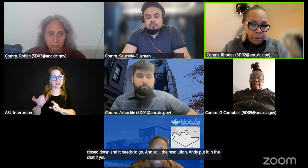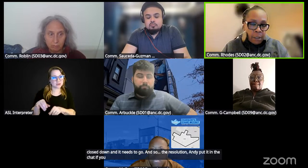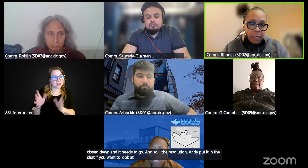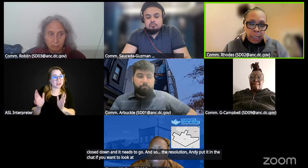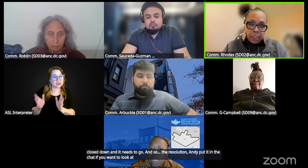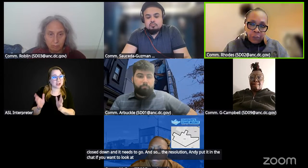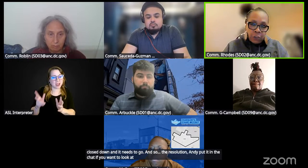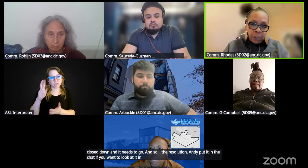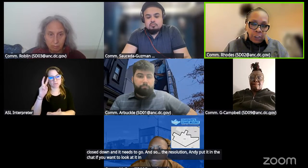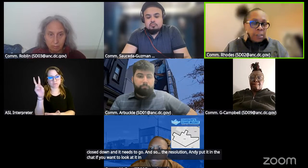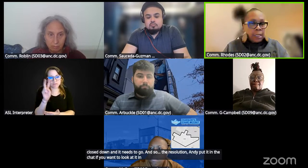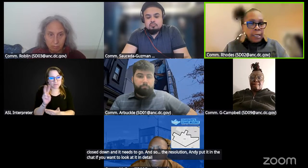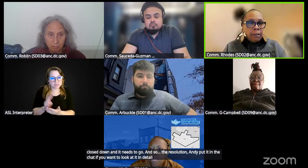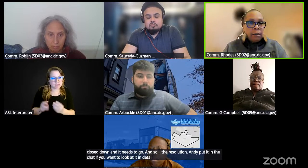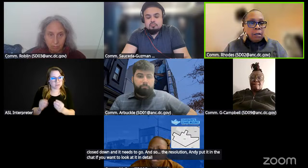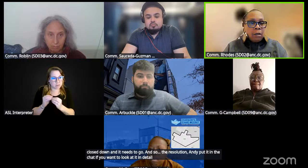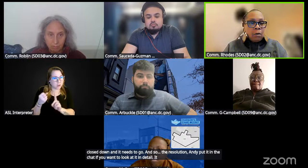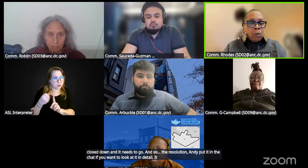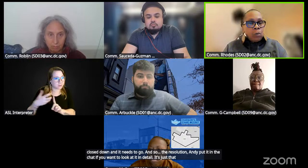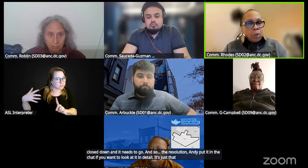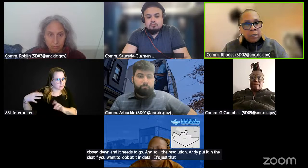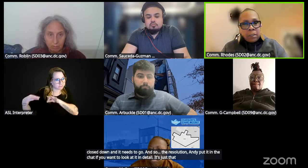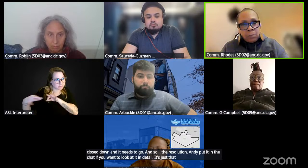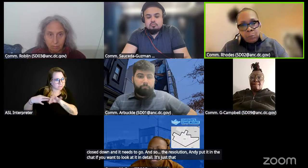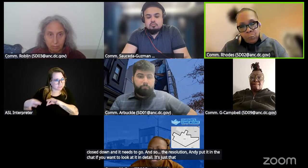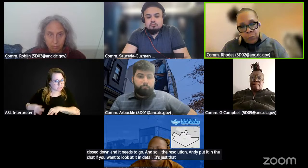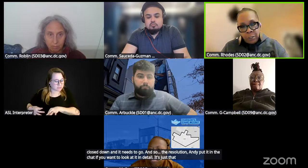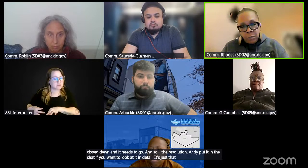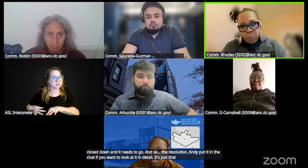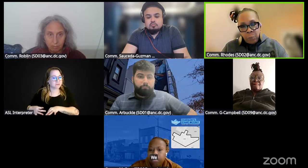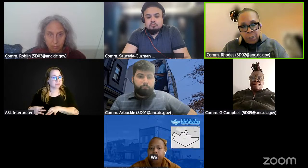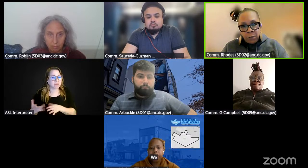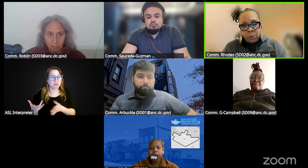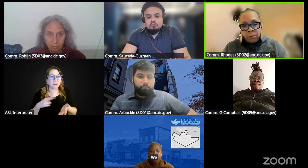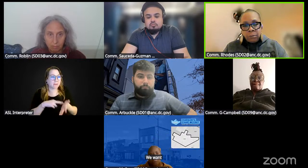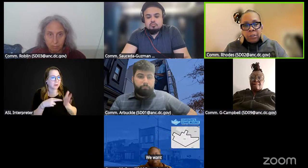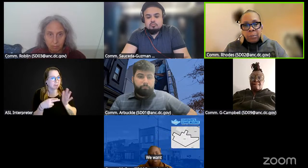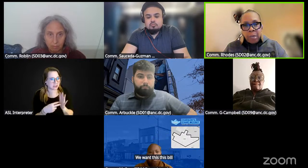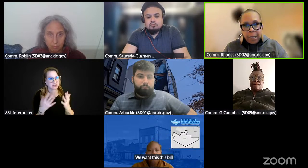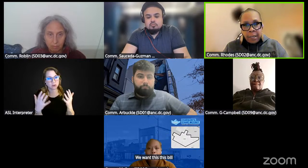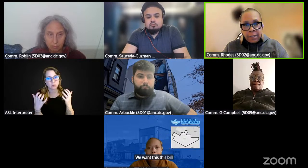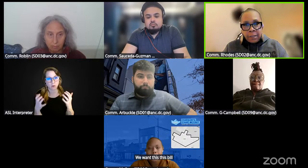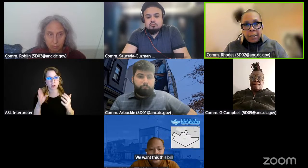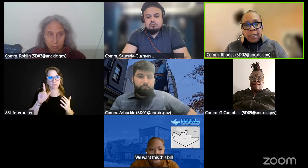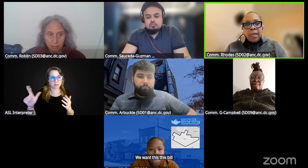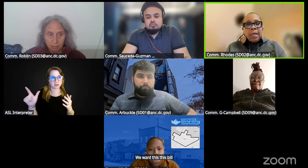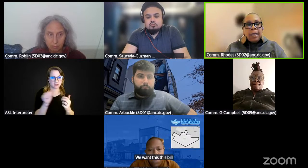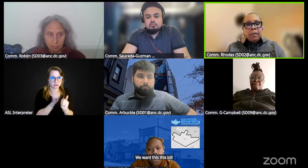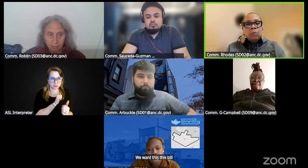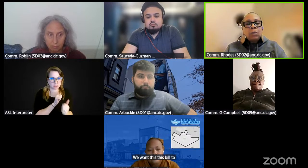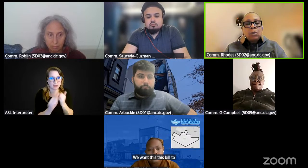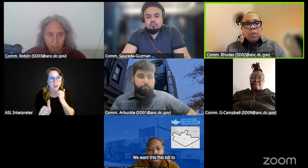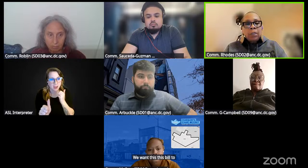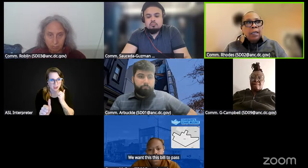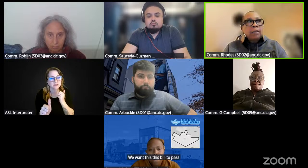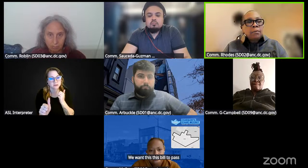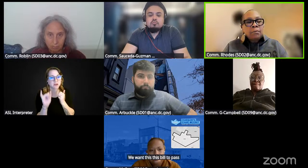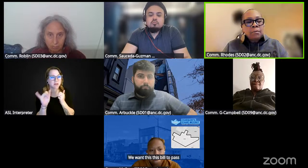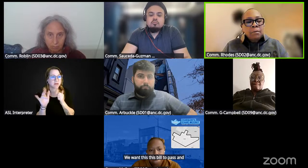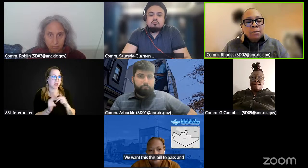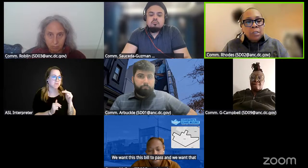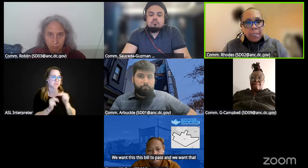detail. It's just that we want this bill to pass, and we want